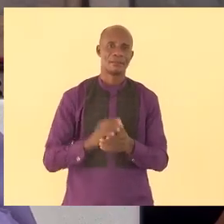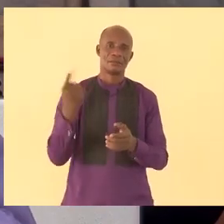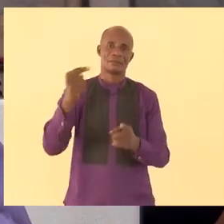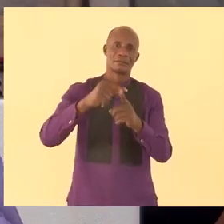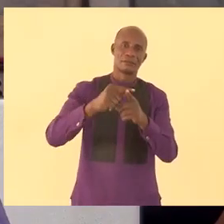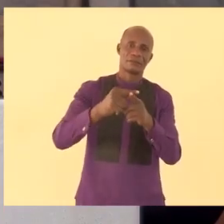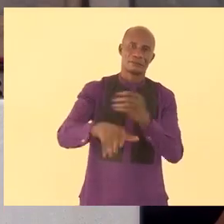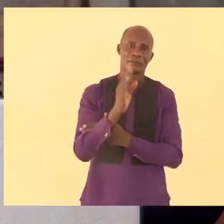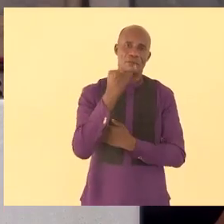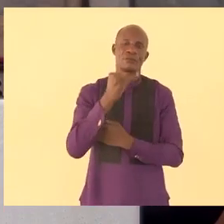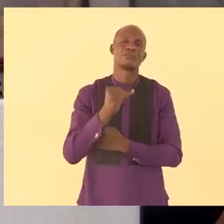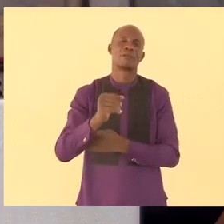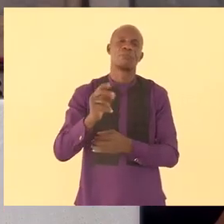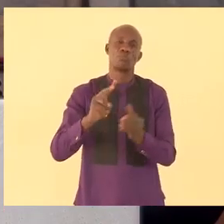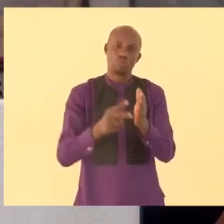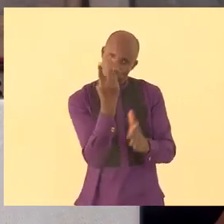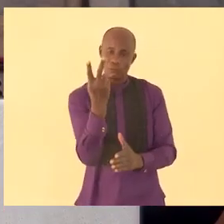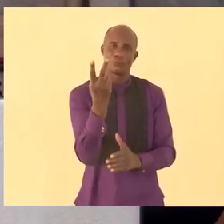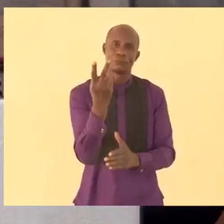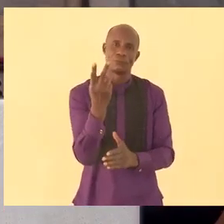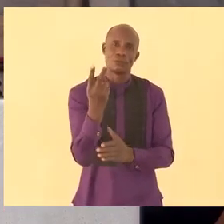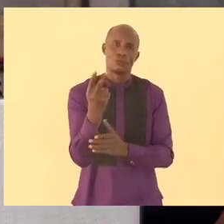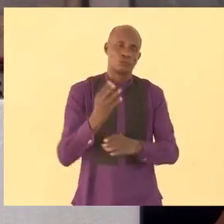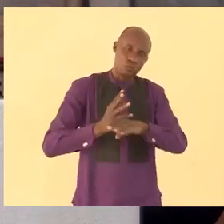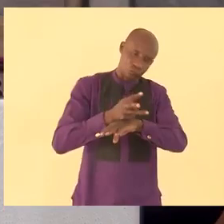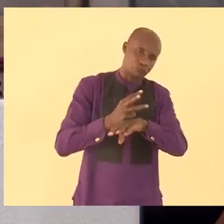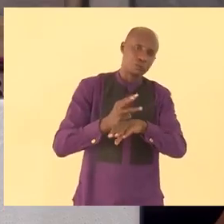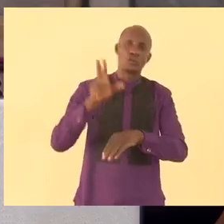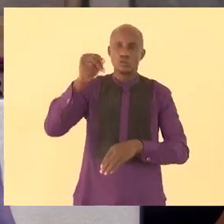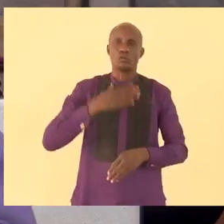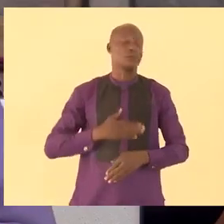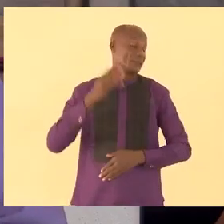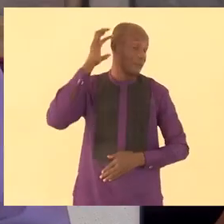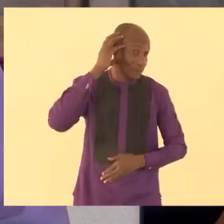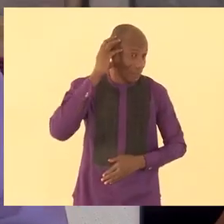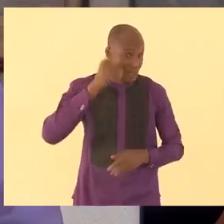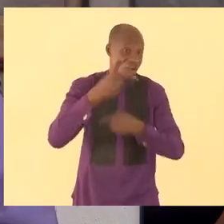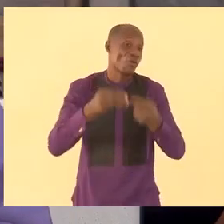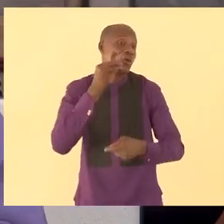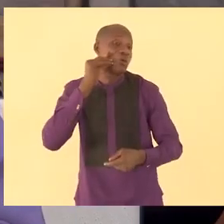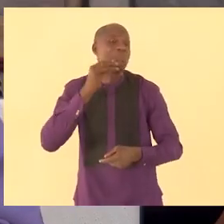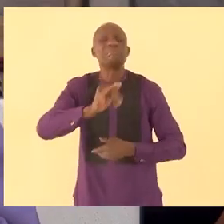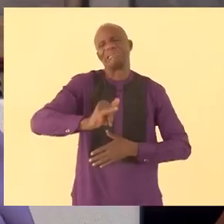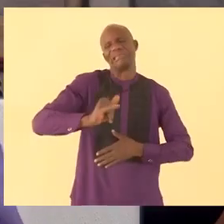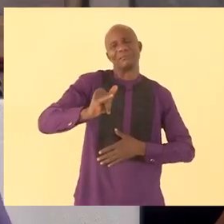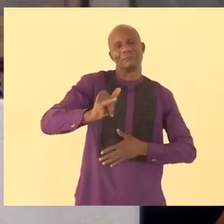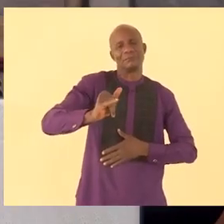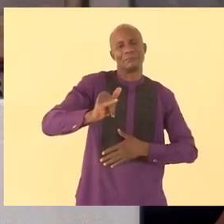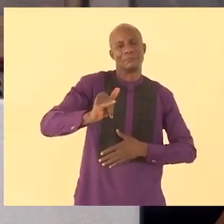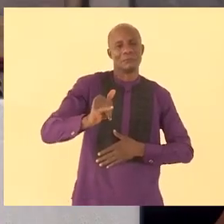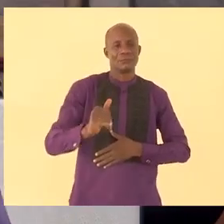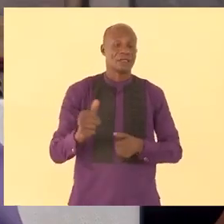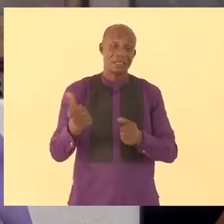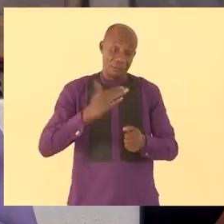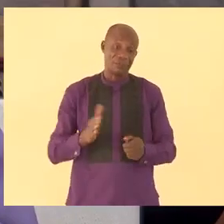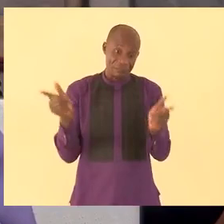The word of God, we are told, is a double-edged sword. Nobody should hear the word of God and go home exactly the same. Did anybody ever meet